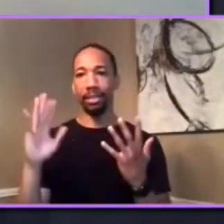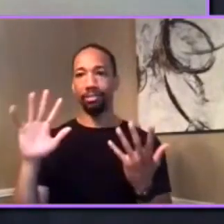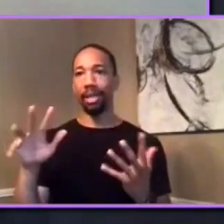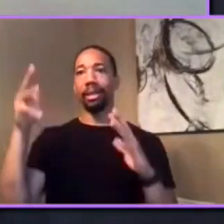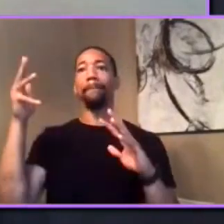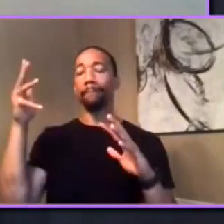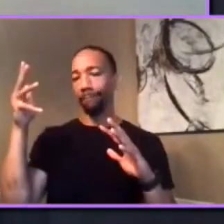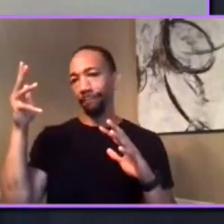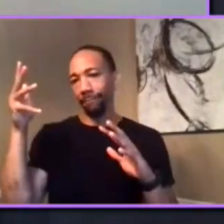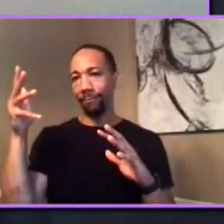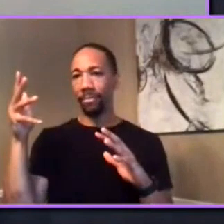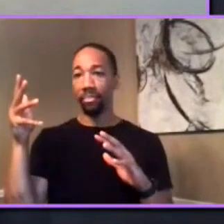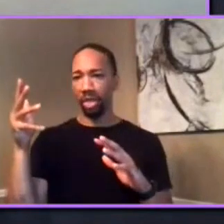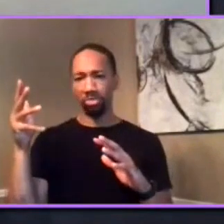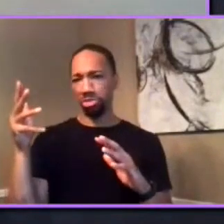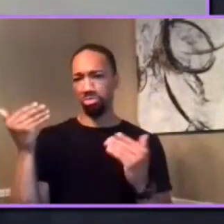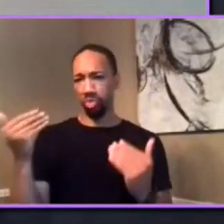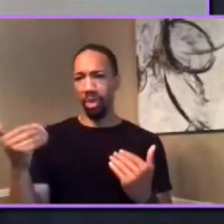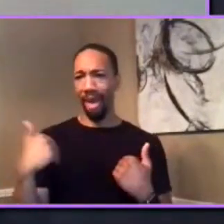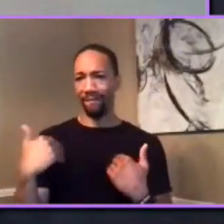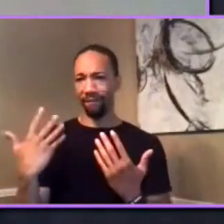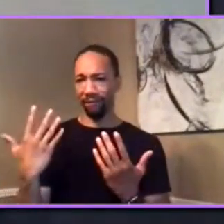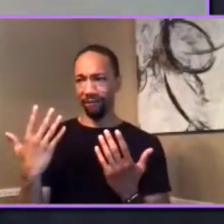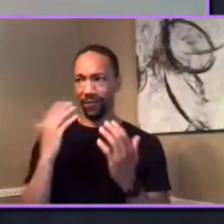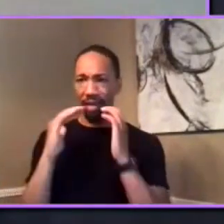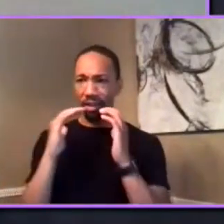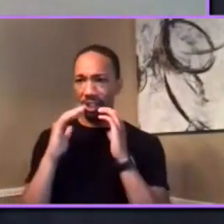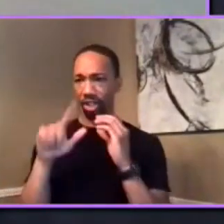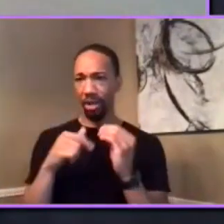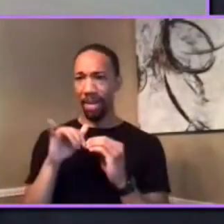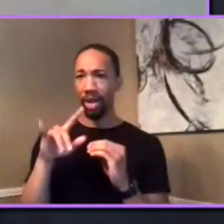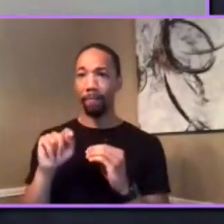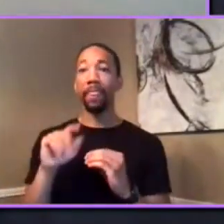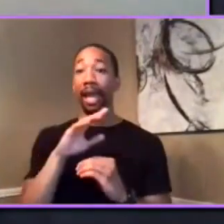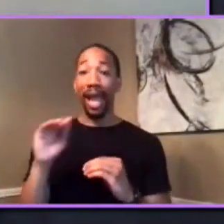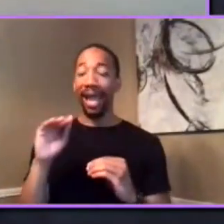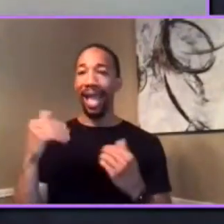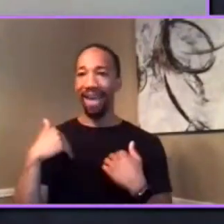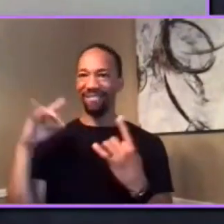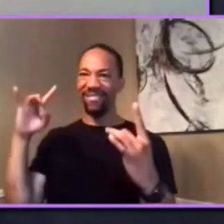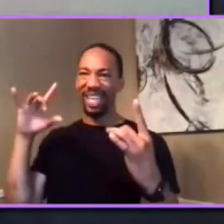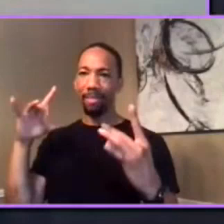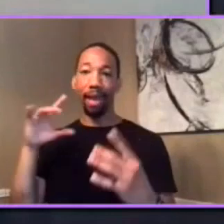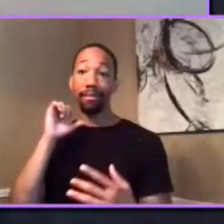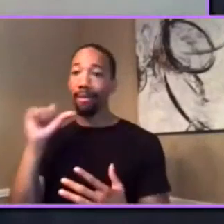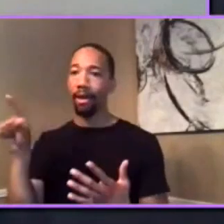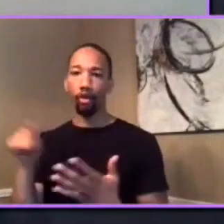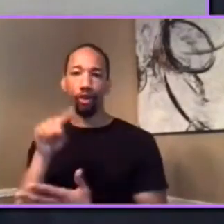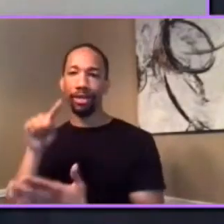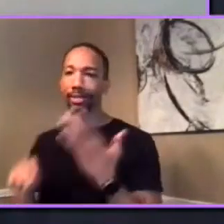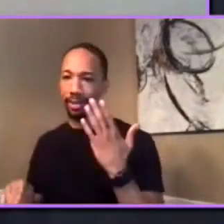go. Bring it up to someone who's maybe running the venue and bring it up as feedback rather than here's a criticism about how you're doing